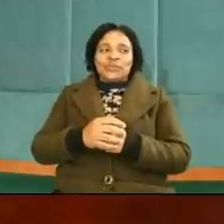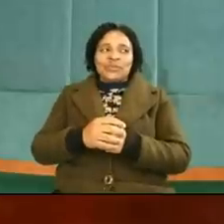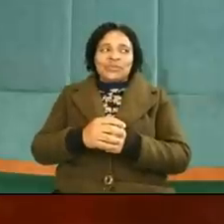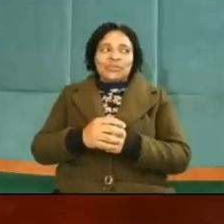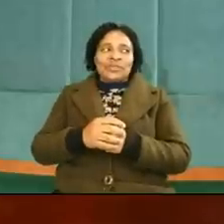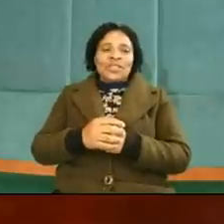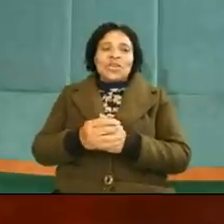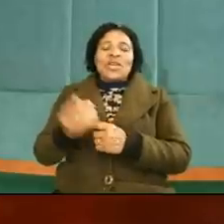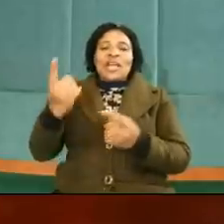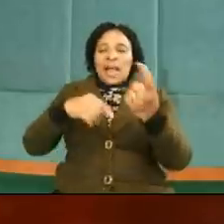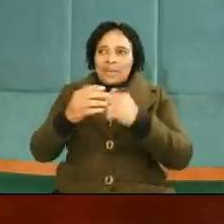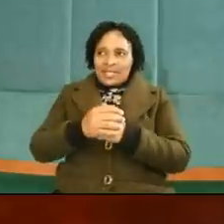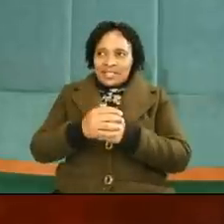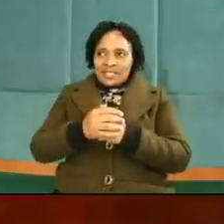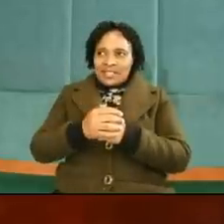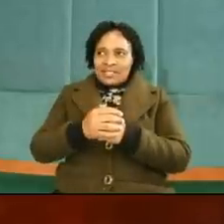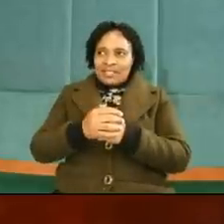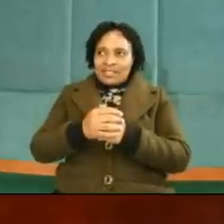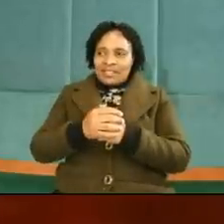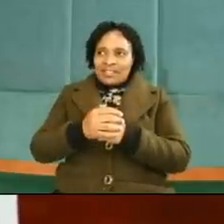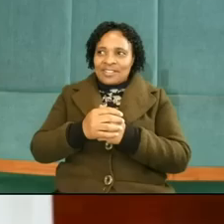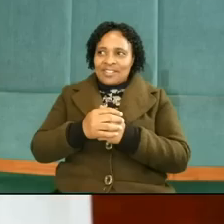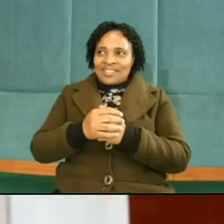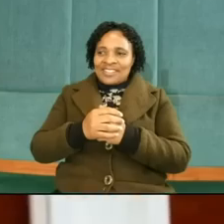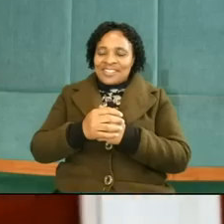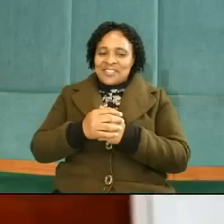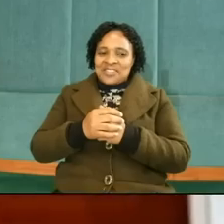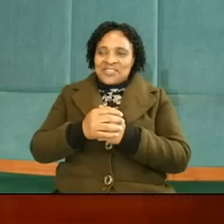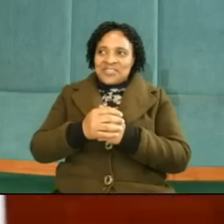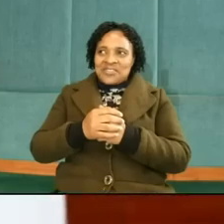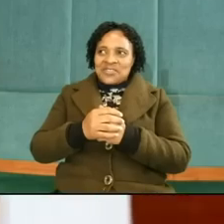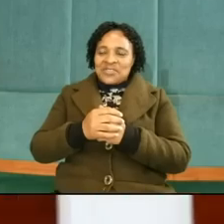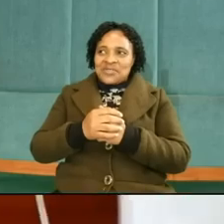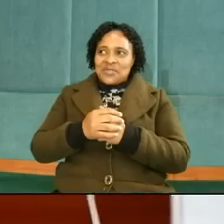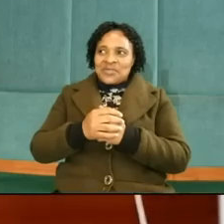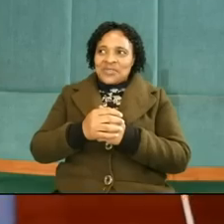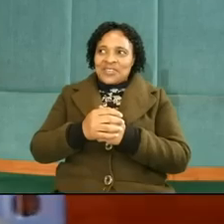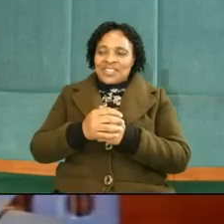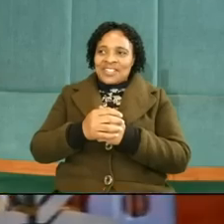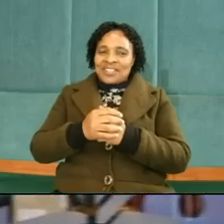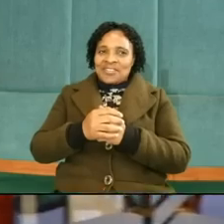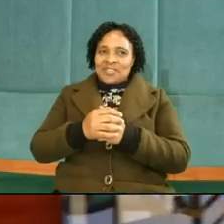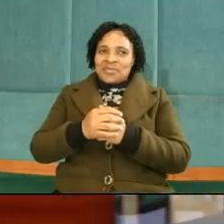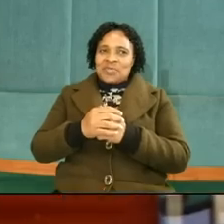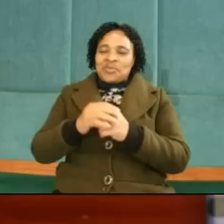we're coming down. I'm going to ask the guys and my technician to give me a little volume more